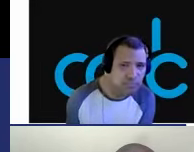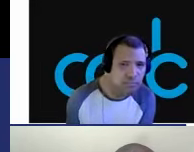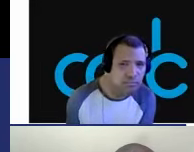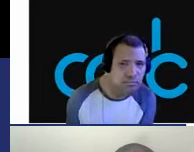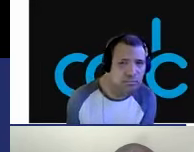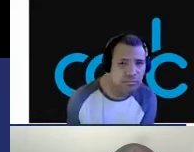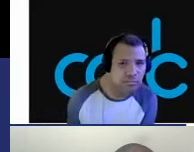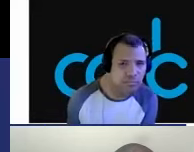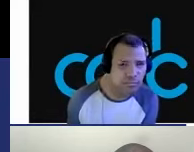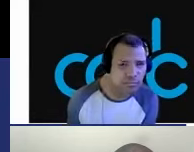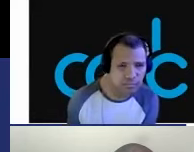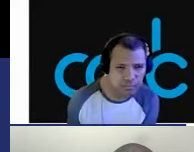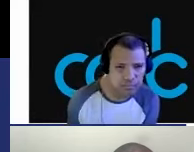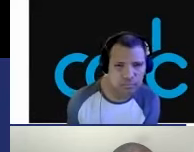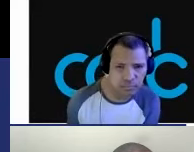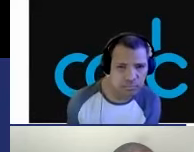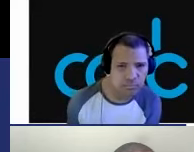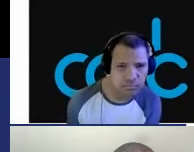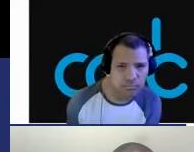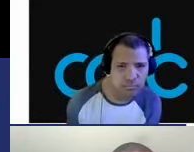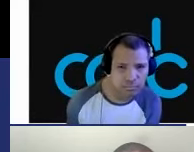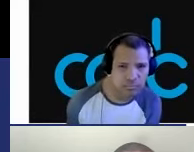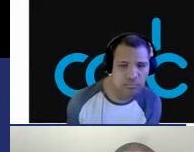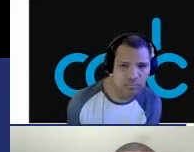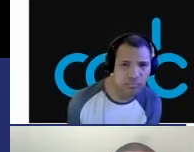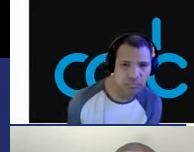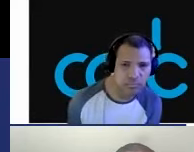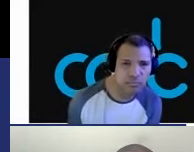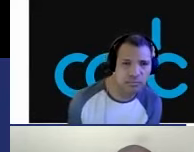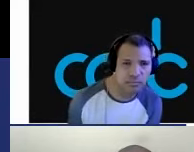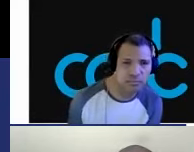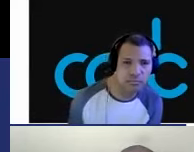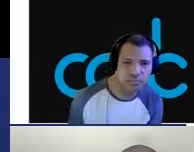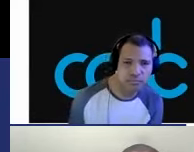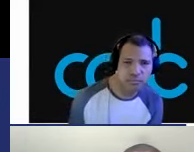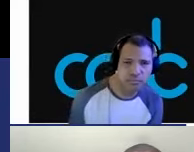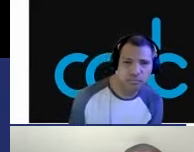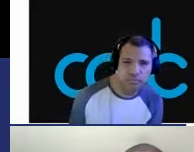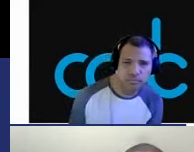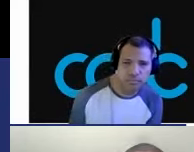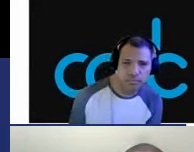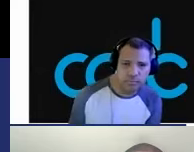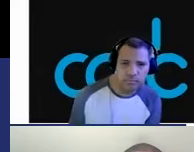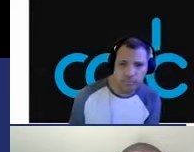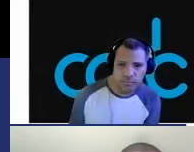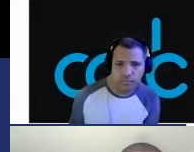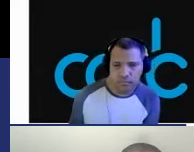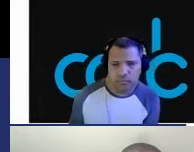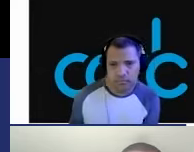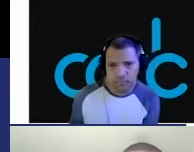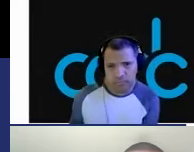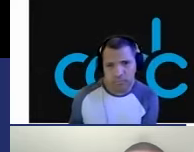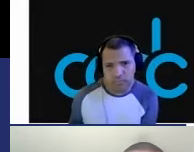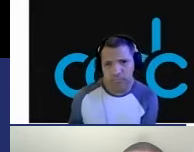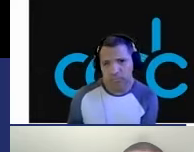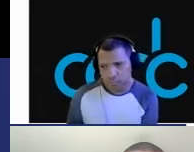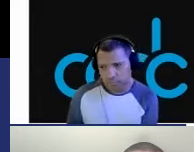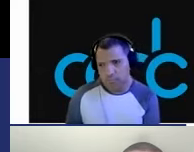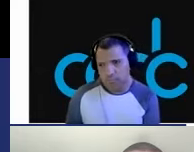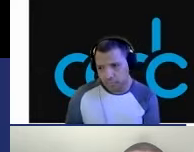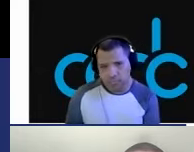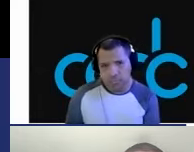Awesome. Yes, I think we are all recognizing in each of our groups that stories matter and those stories